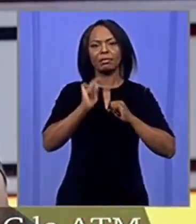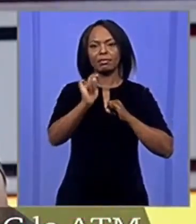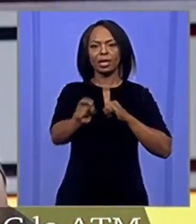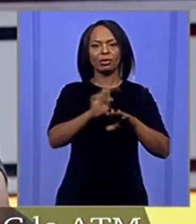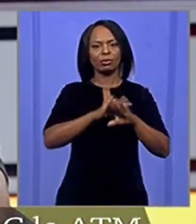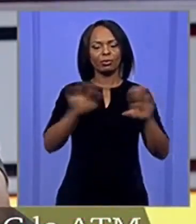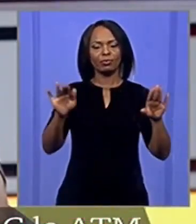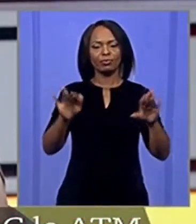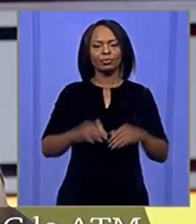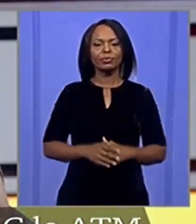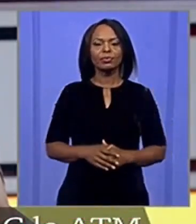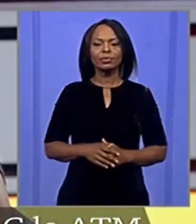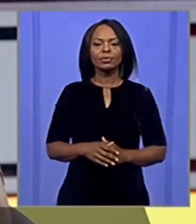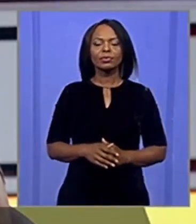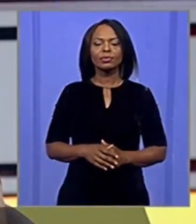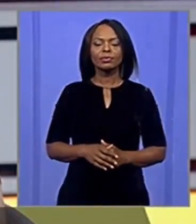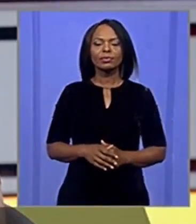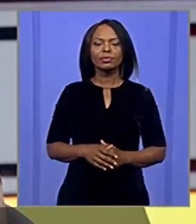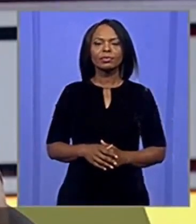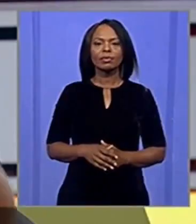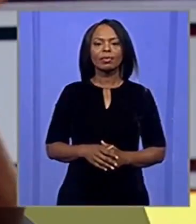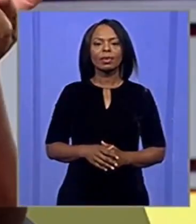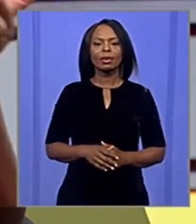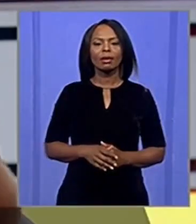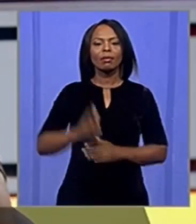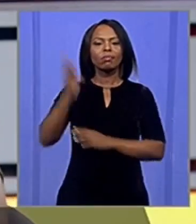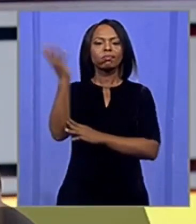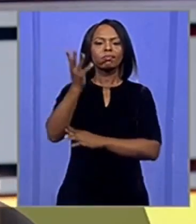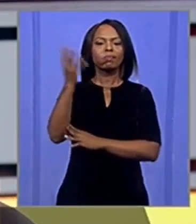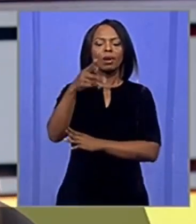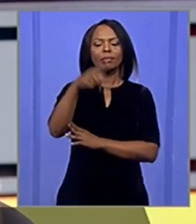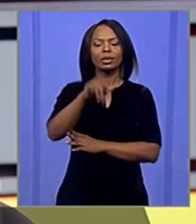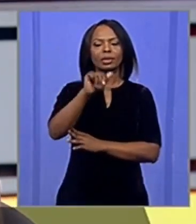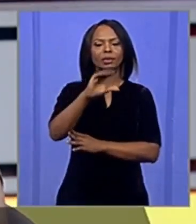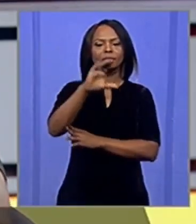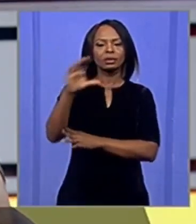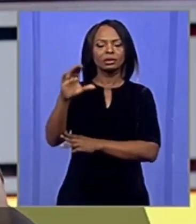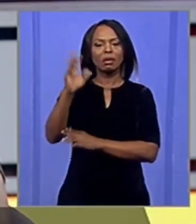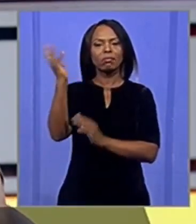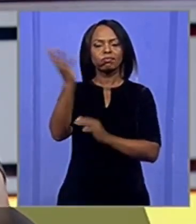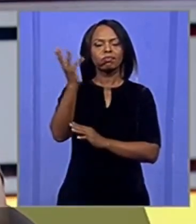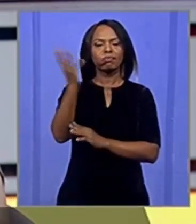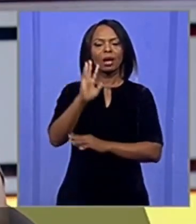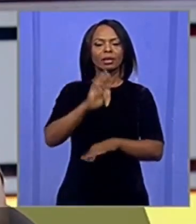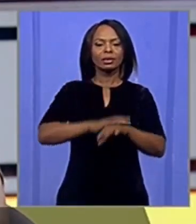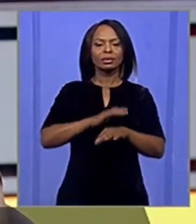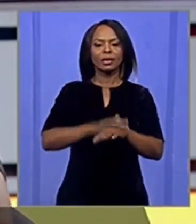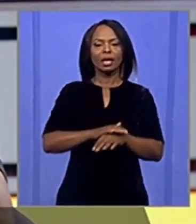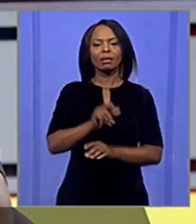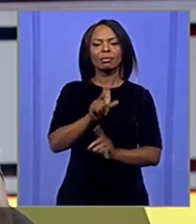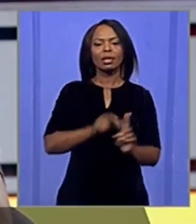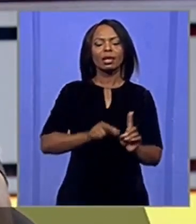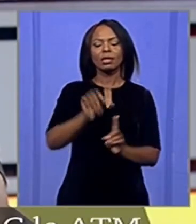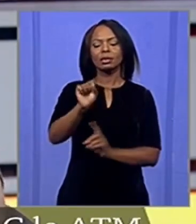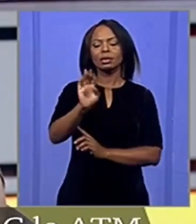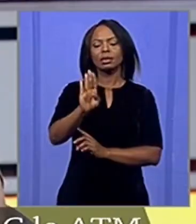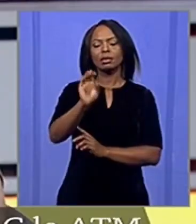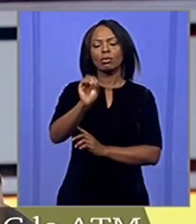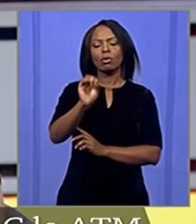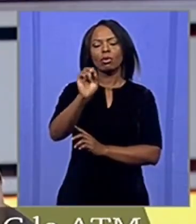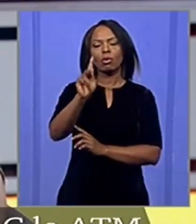PAC is there, and that which we are preaching, the PAC has been preaching this from the time of Sobukwe. The